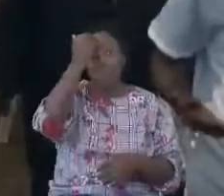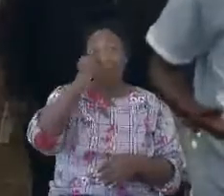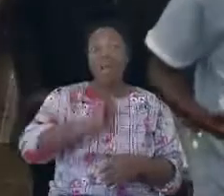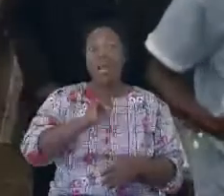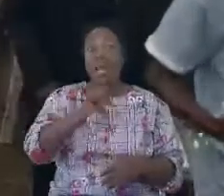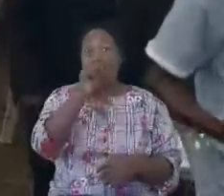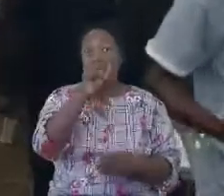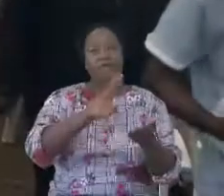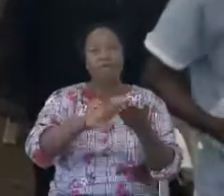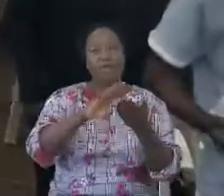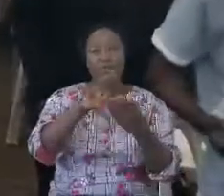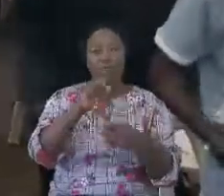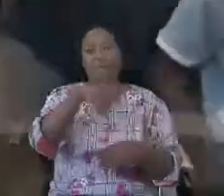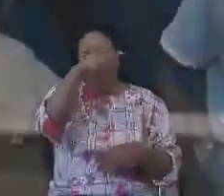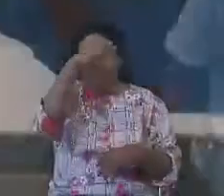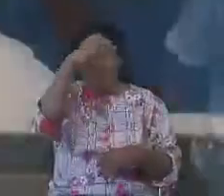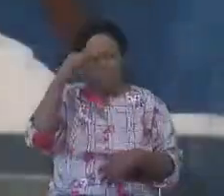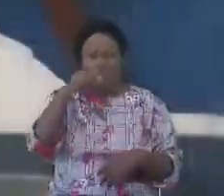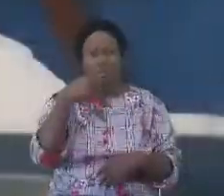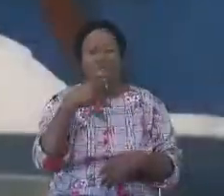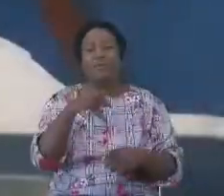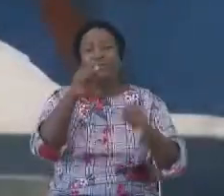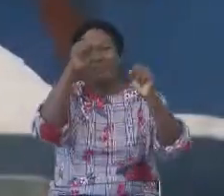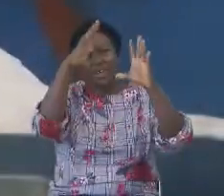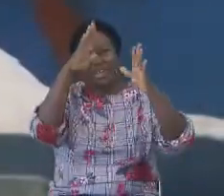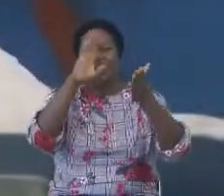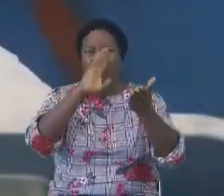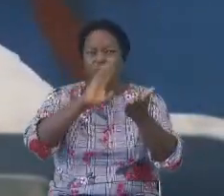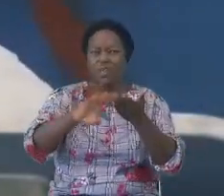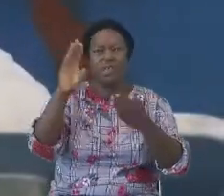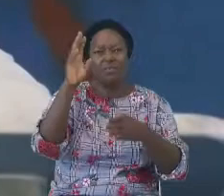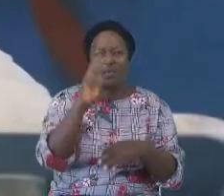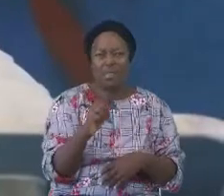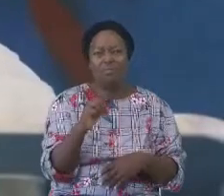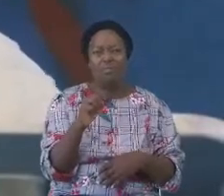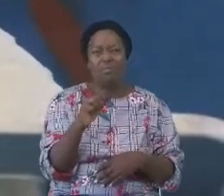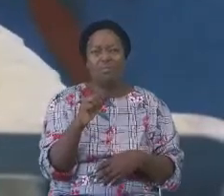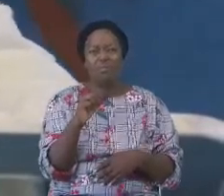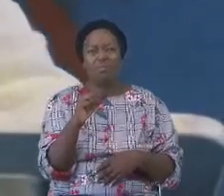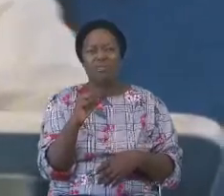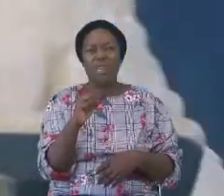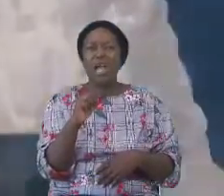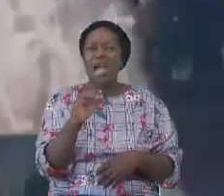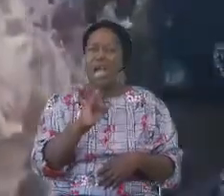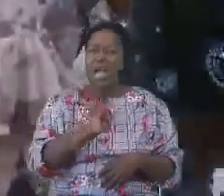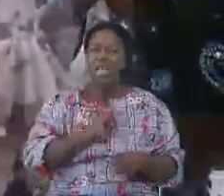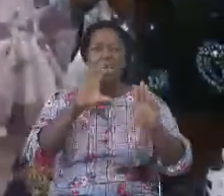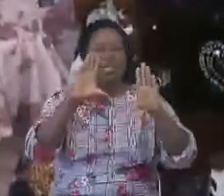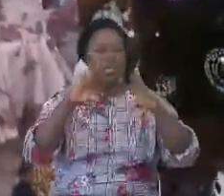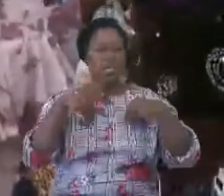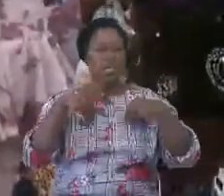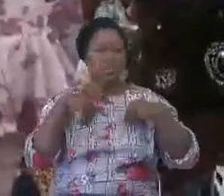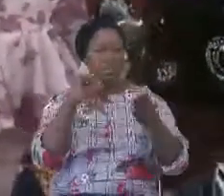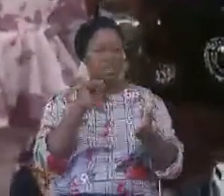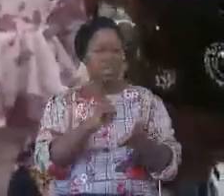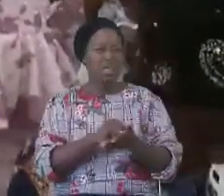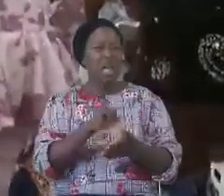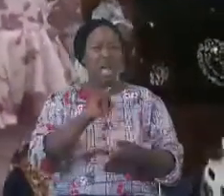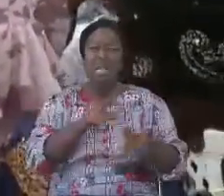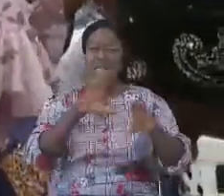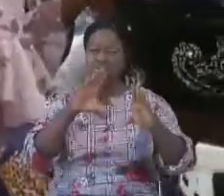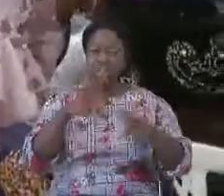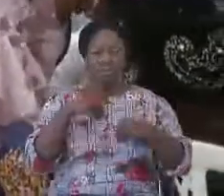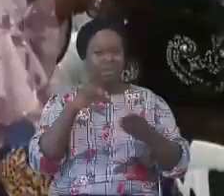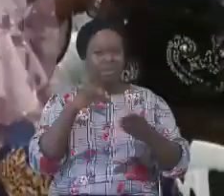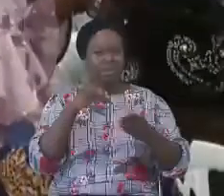Lord Jesus, I know I'm forgiven, because you said, Father, forgive